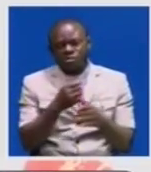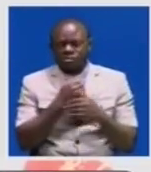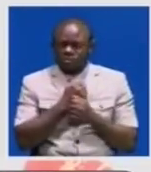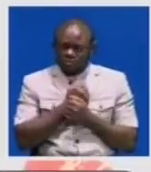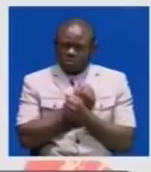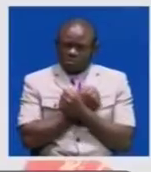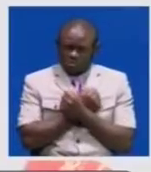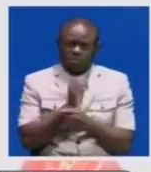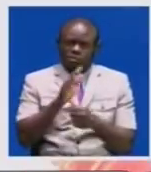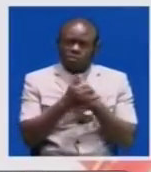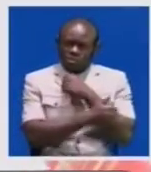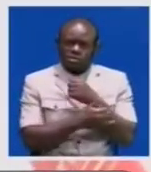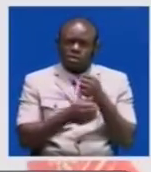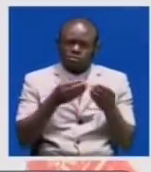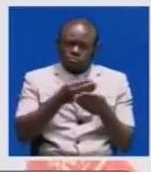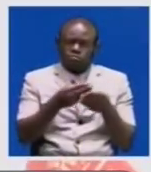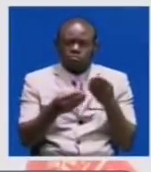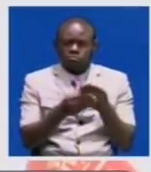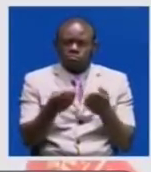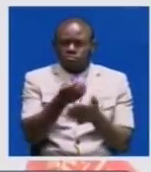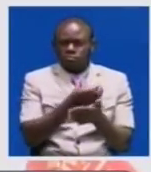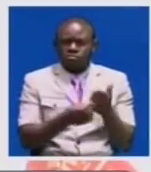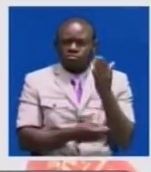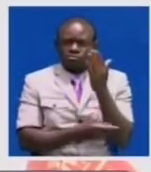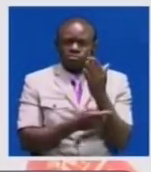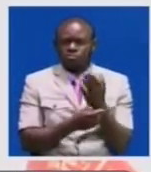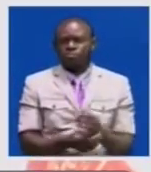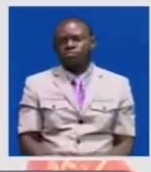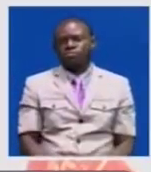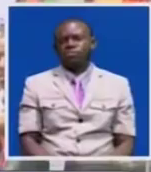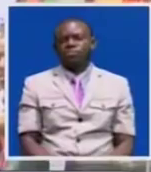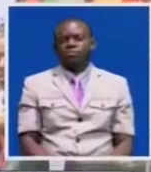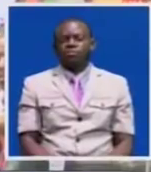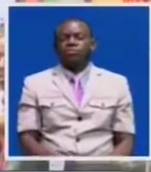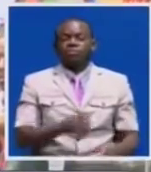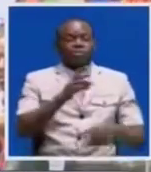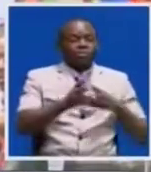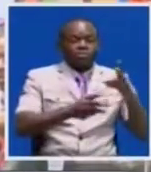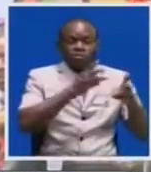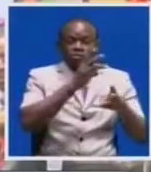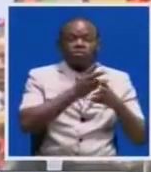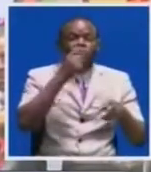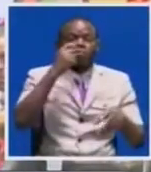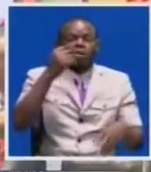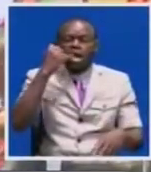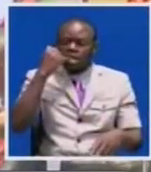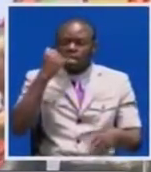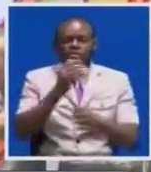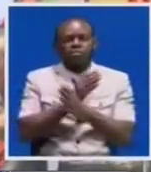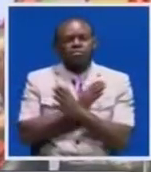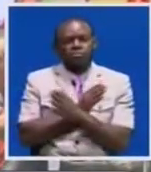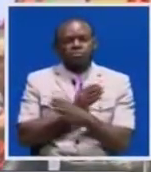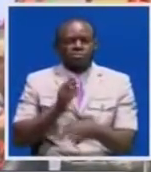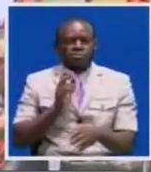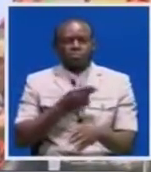can also turn our country into one that will be admired by the rest of the world. We need to build it in